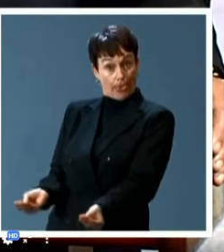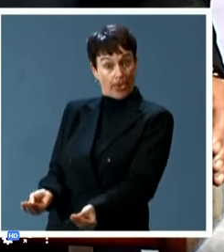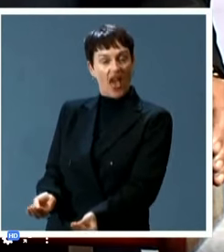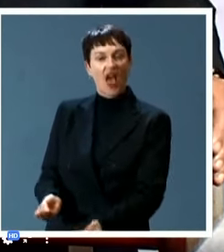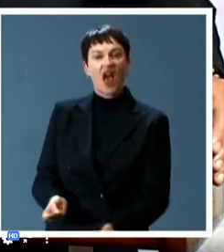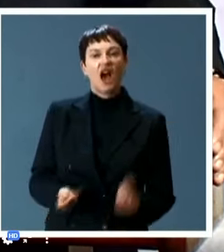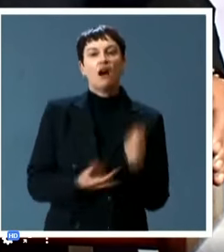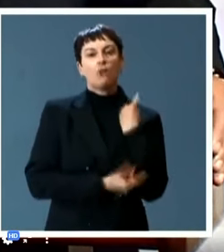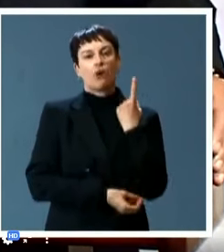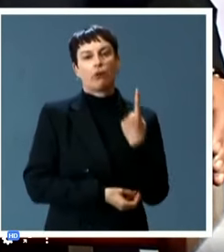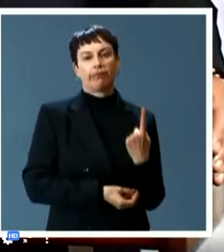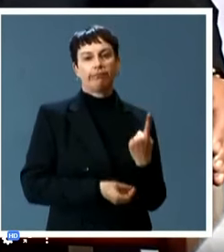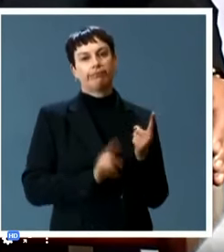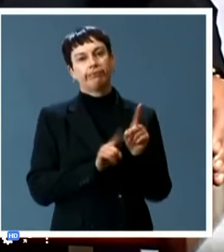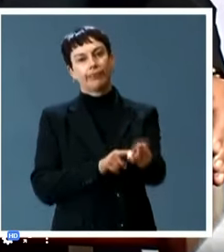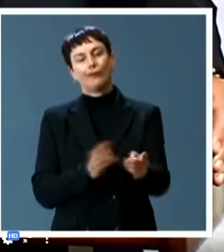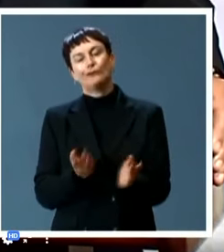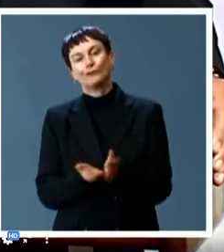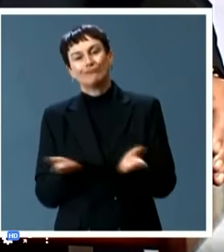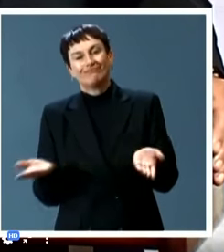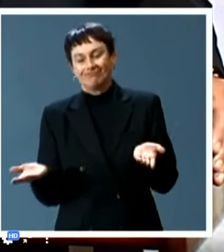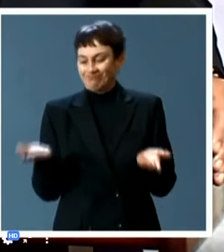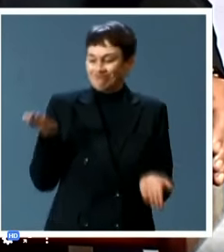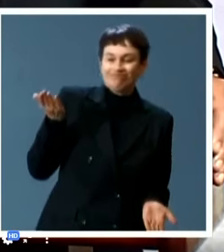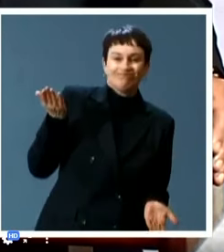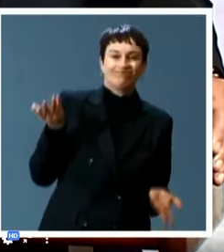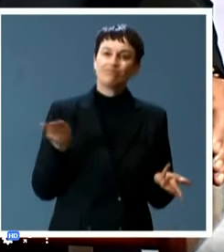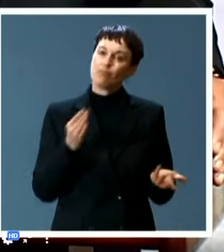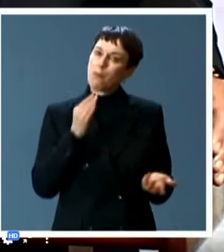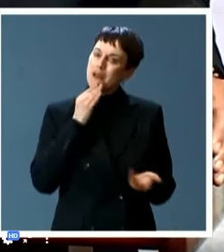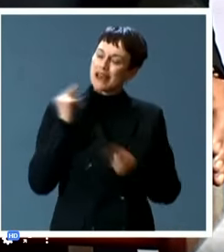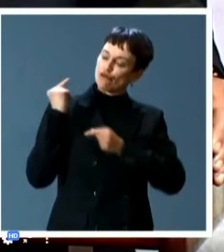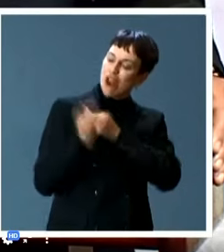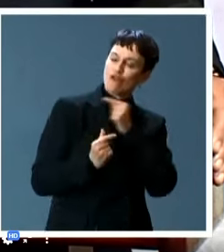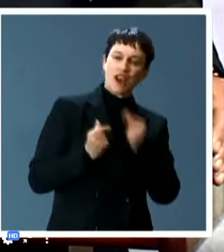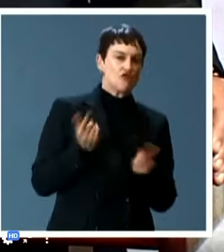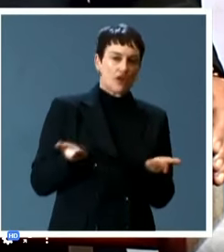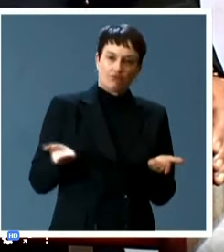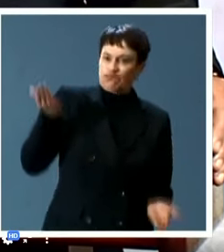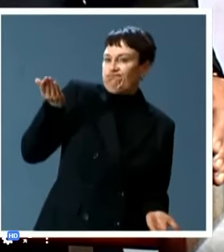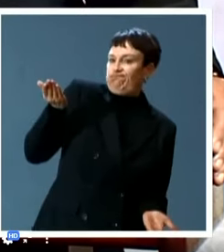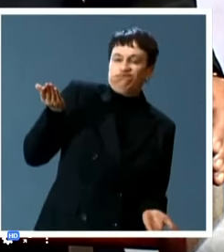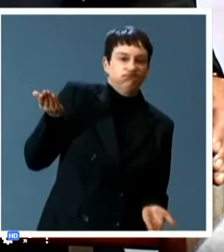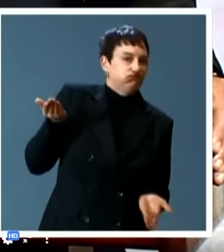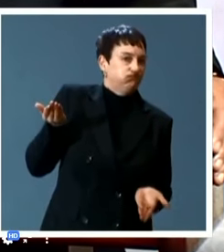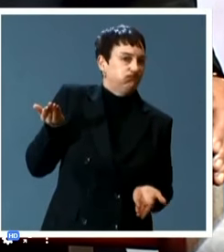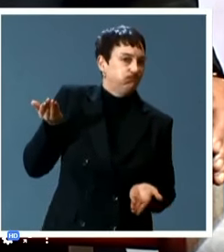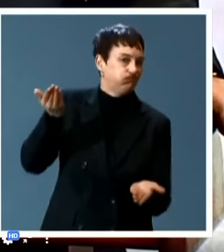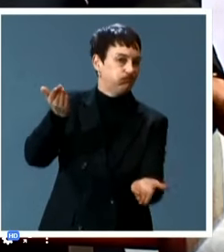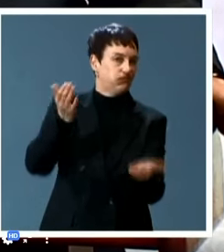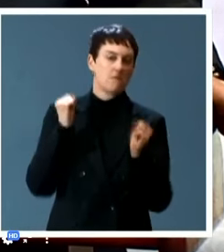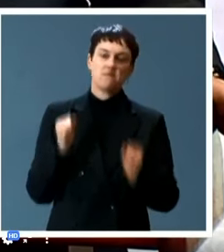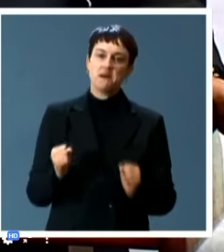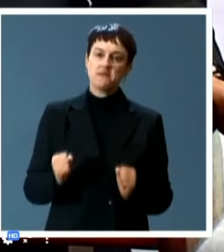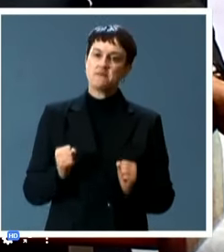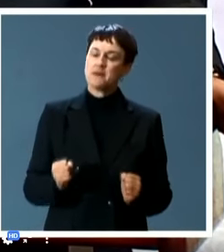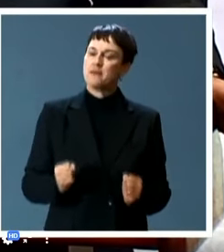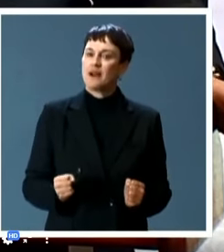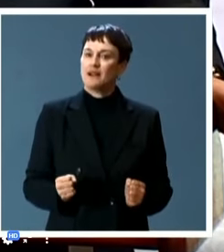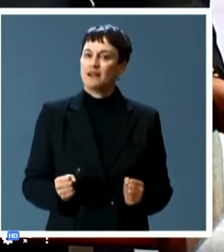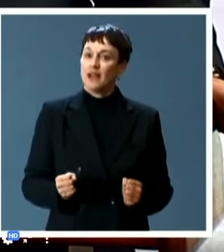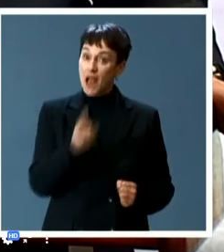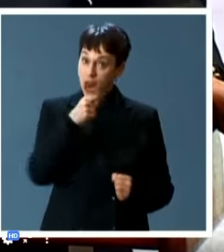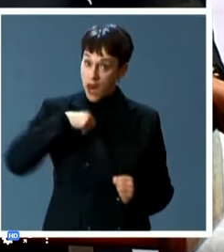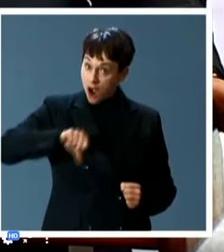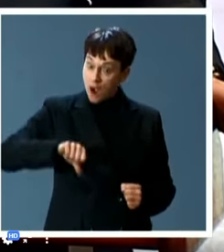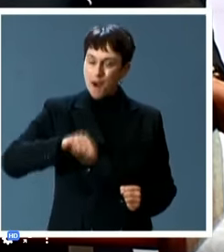is no surprise that inequality is intergenerational. To deliver quality education for all, we need to more than double